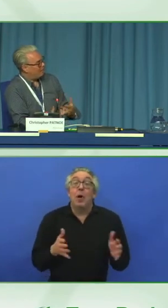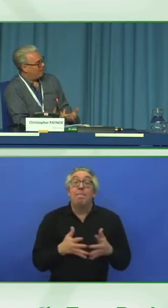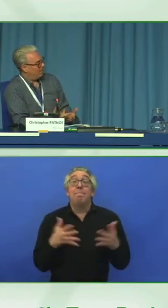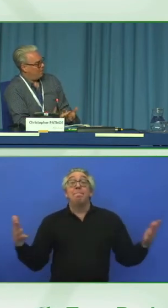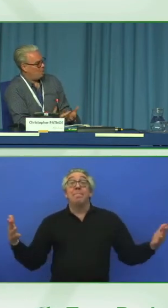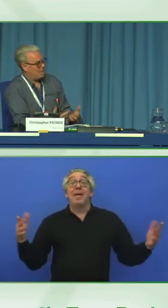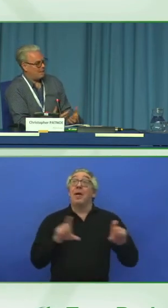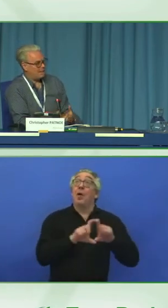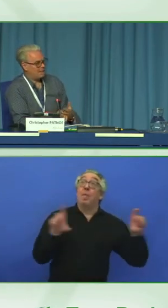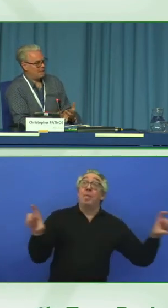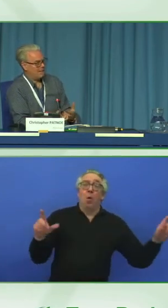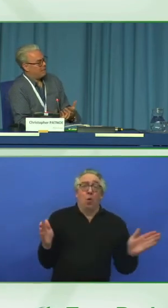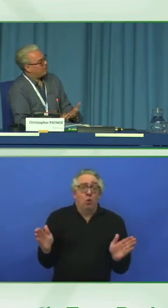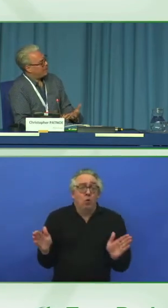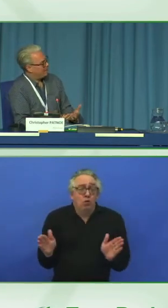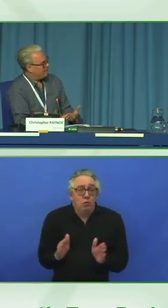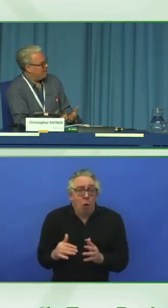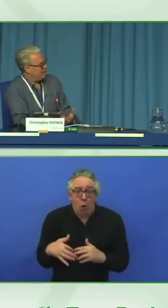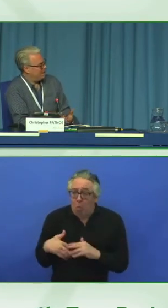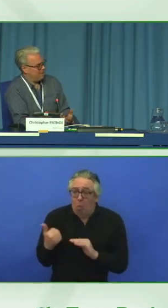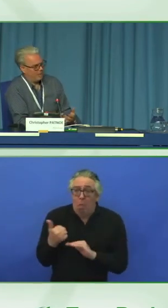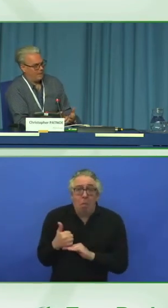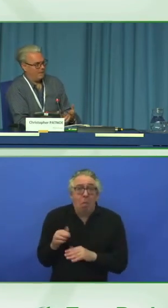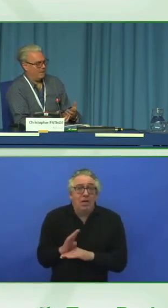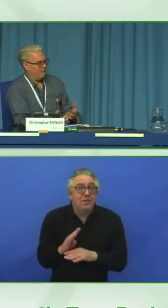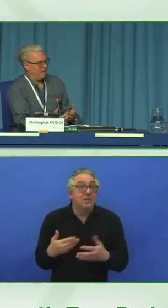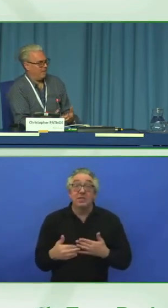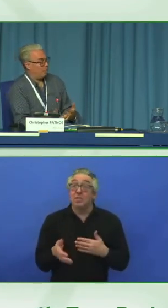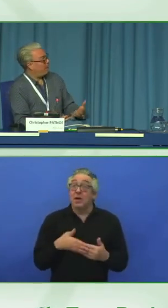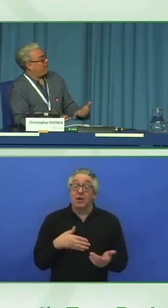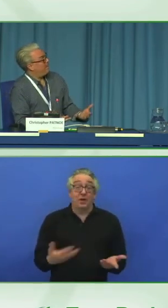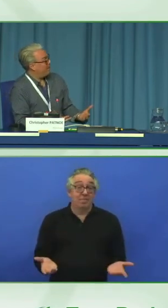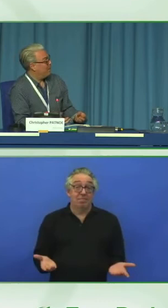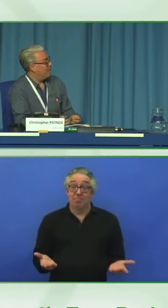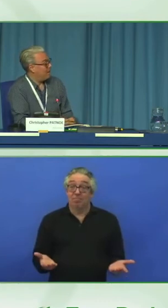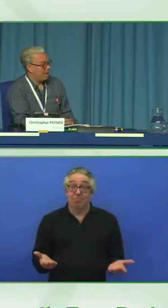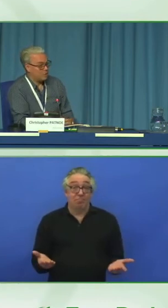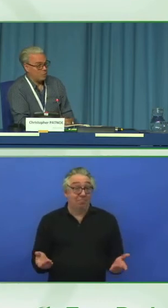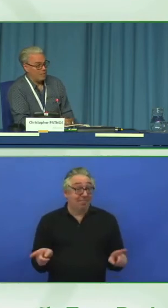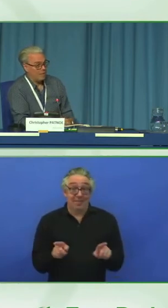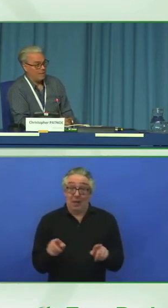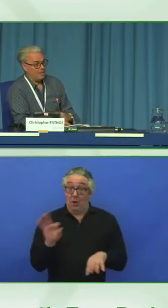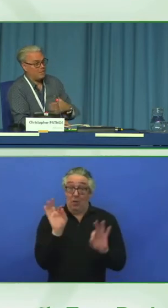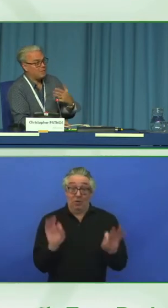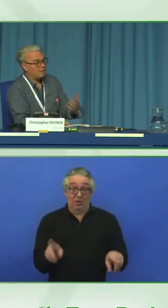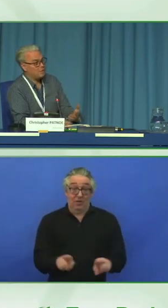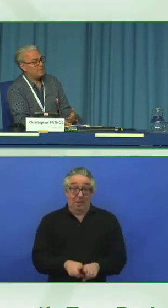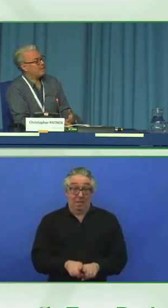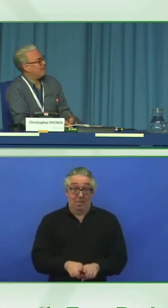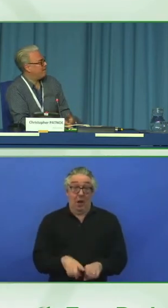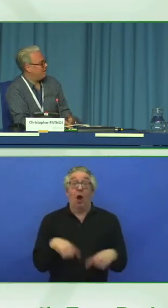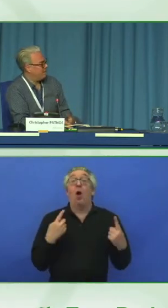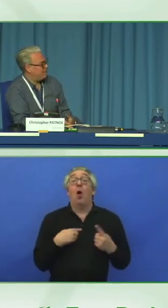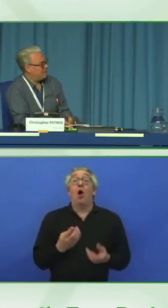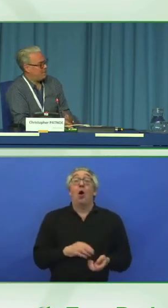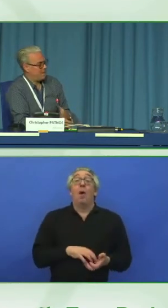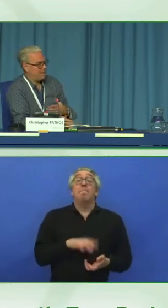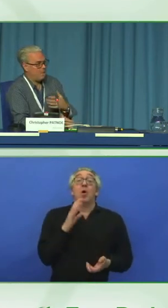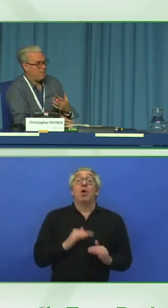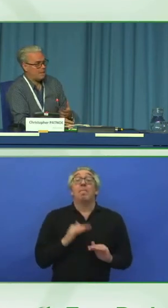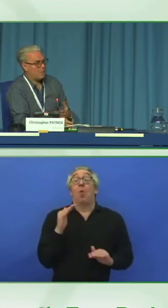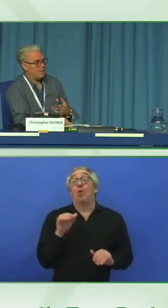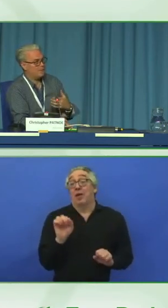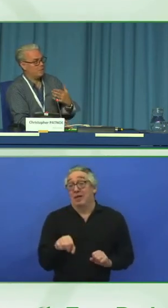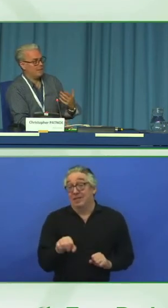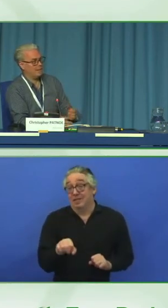may have a little more ability to take risk because we have more money. And we have a history of doing this kind of thing, and this is something that